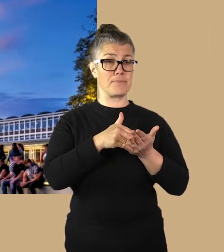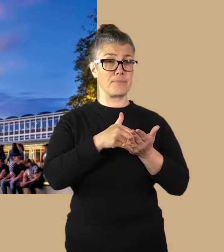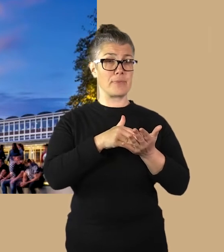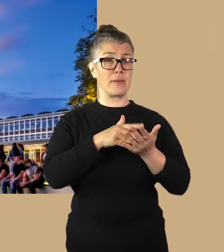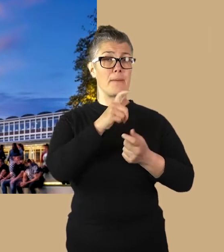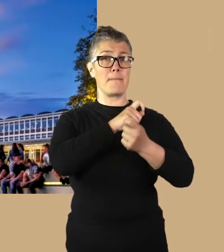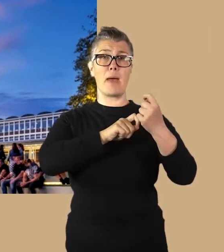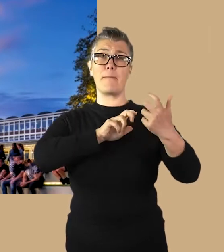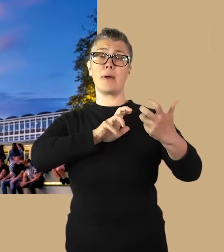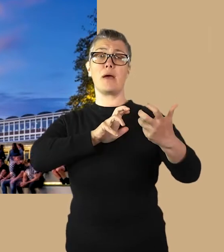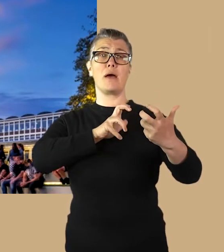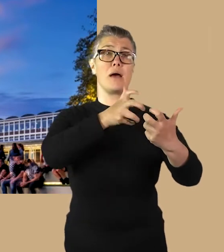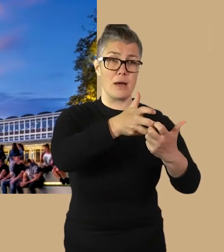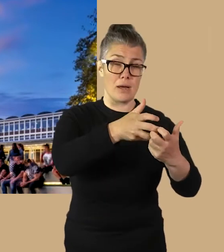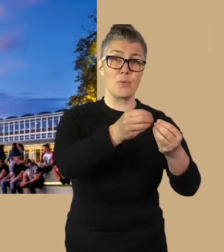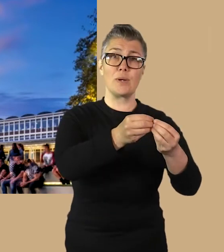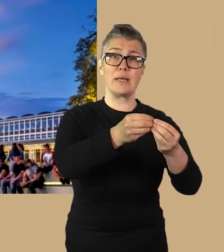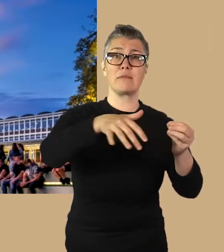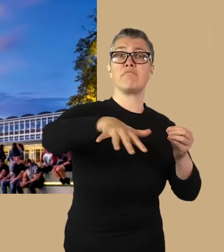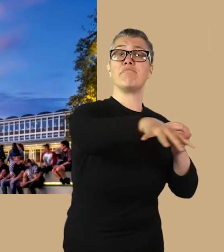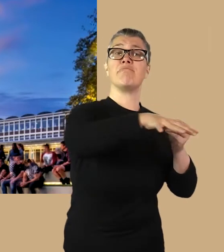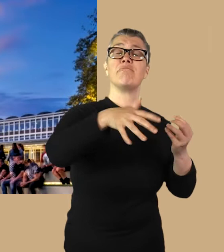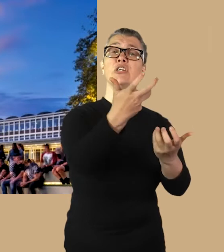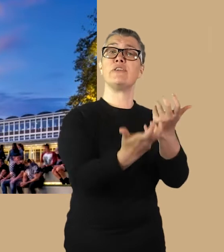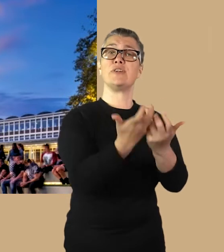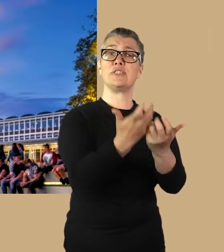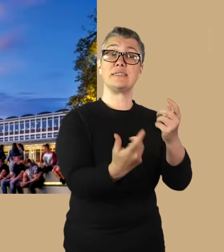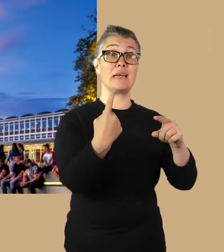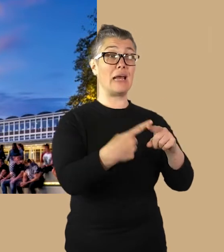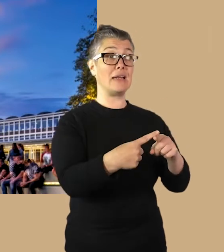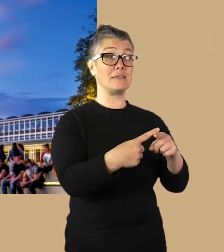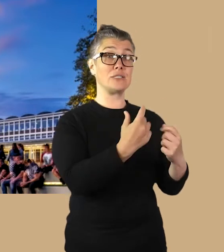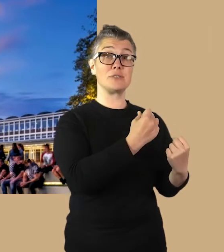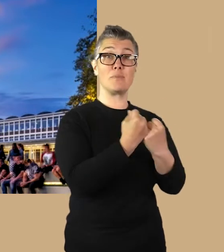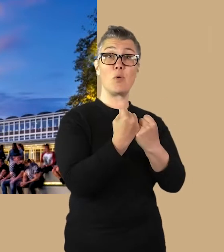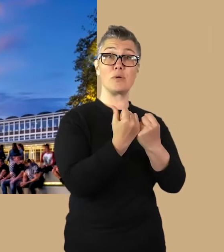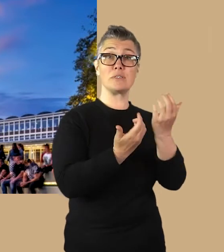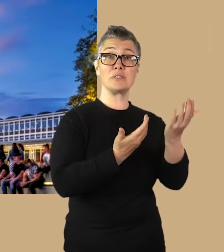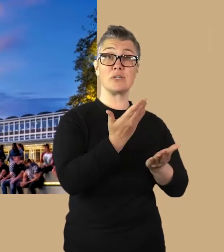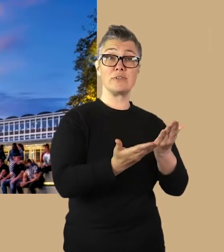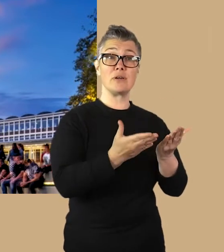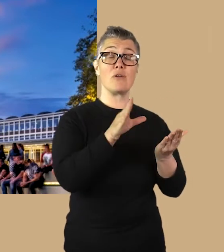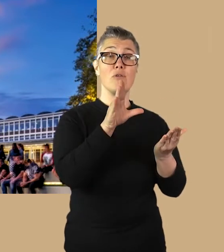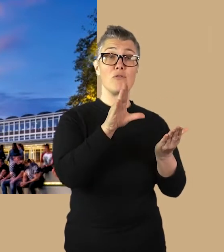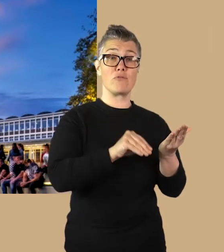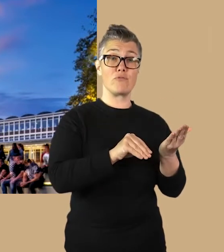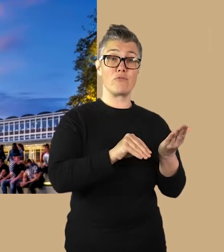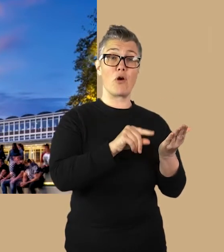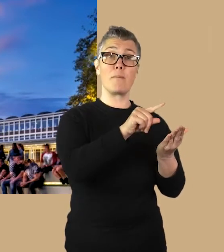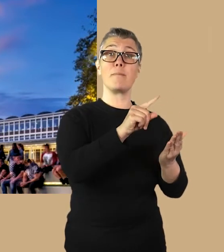acclimatize to university, and also having support from the actual